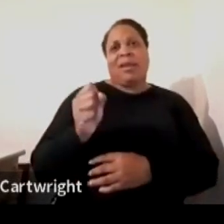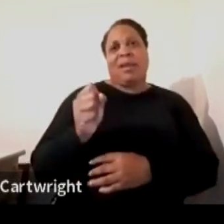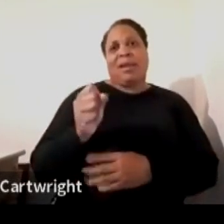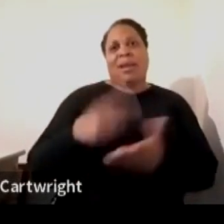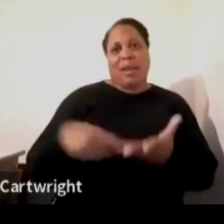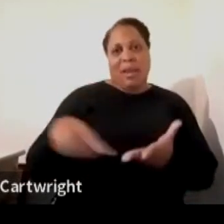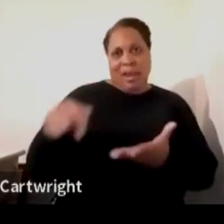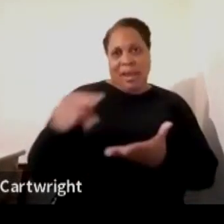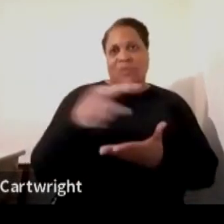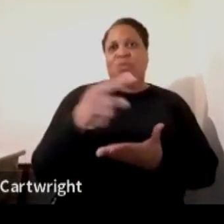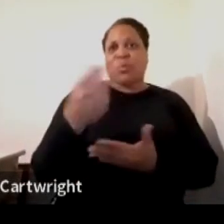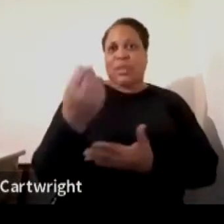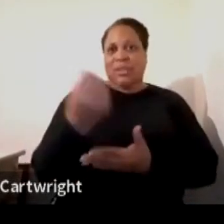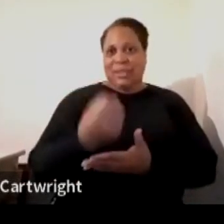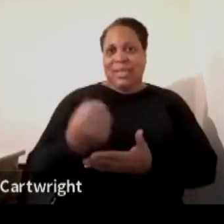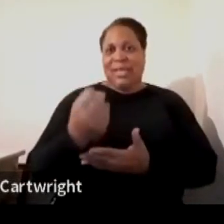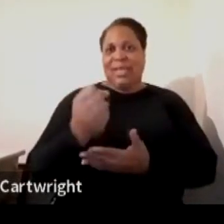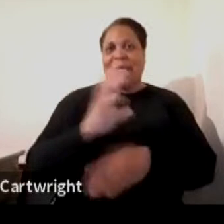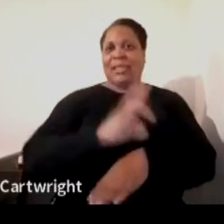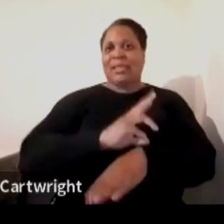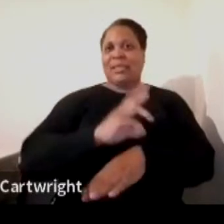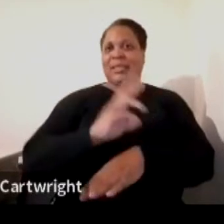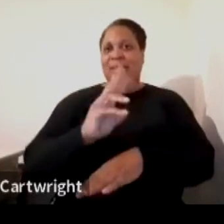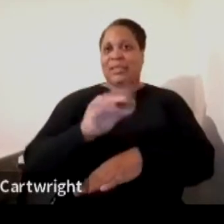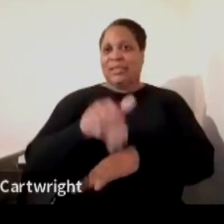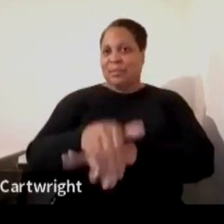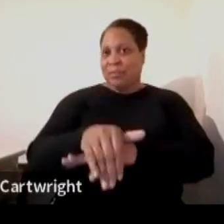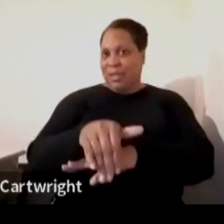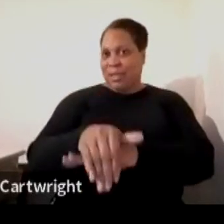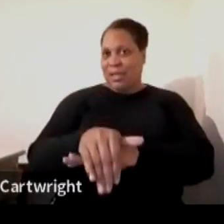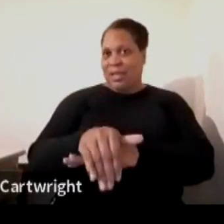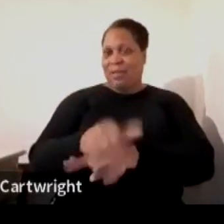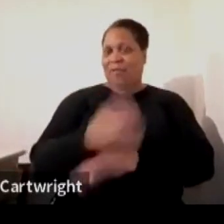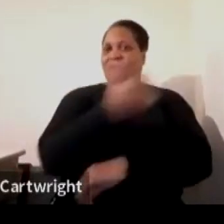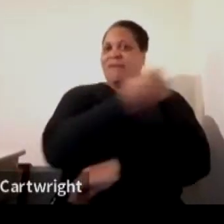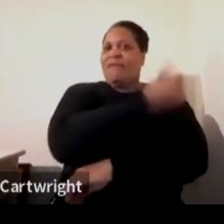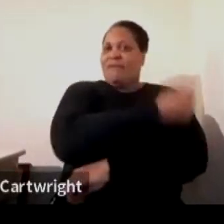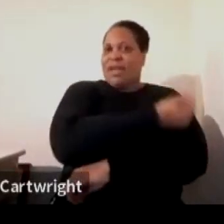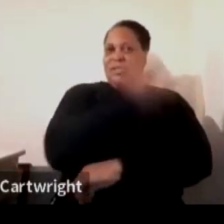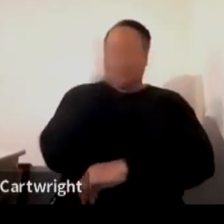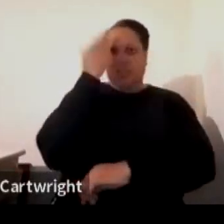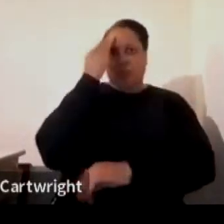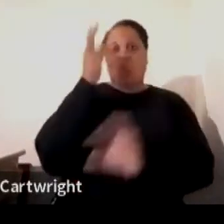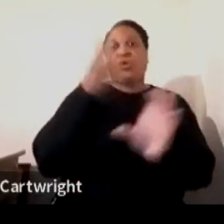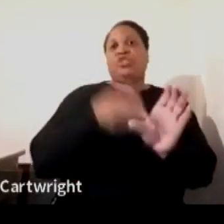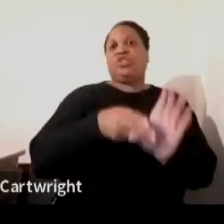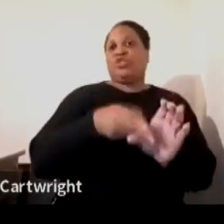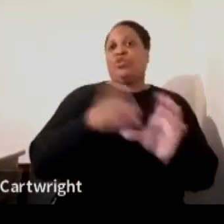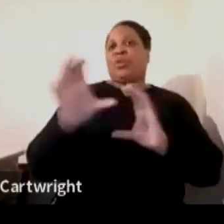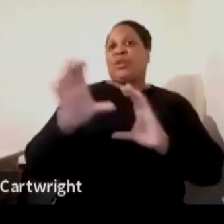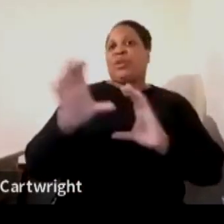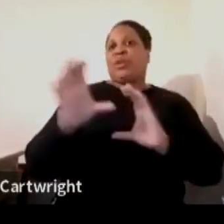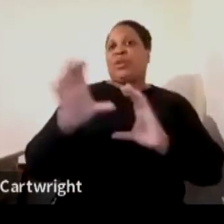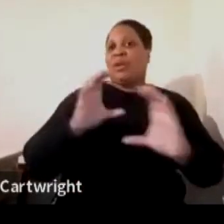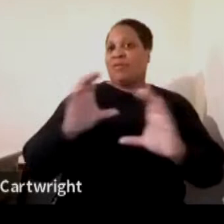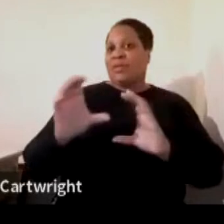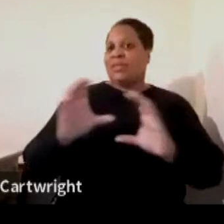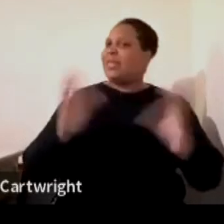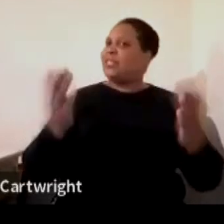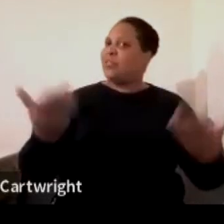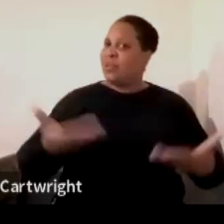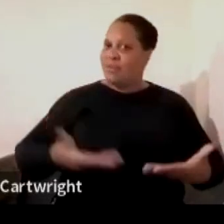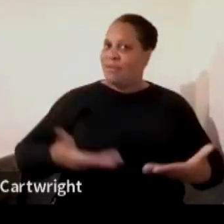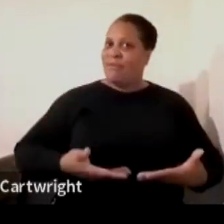week, Saturday at 6 p.m. for vaccine awareness. Join the conversation. We invite you to add